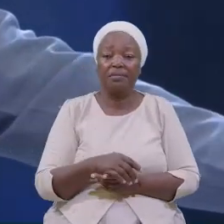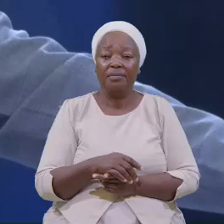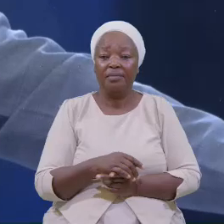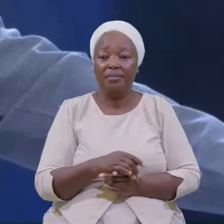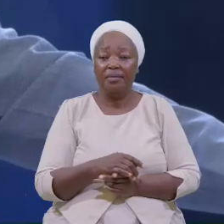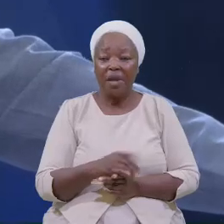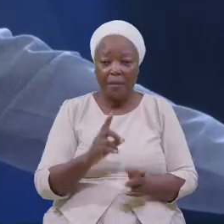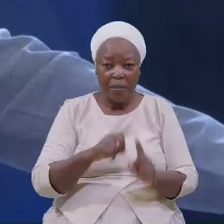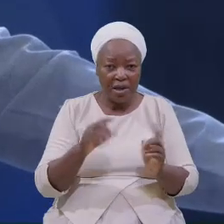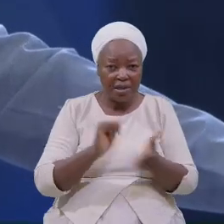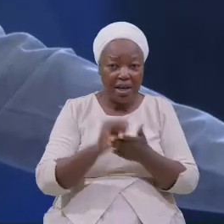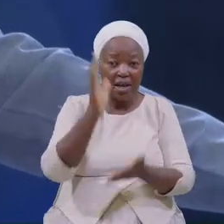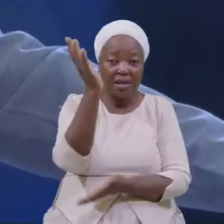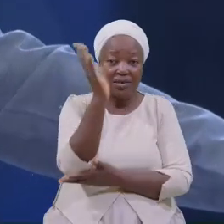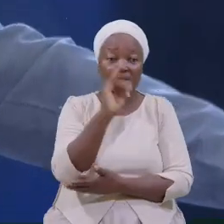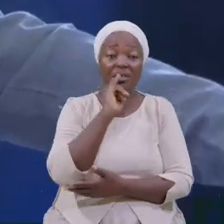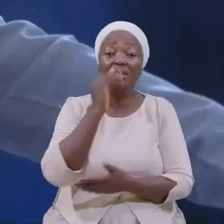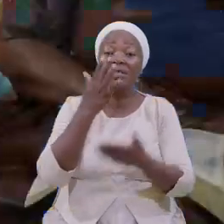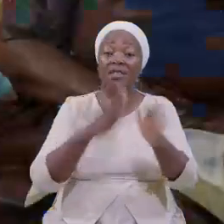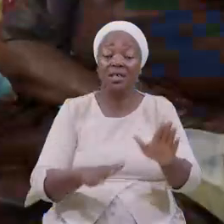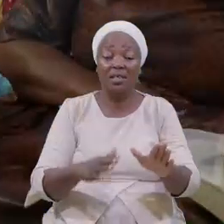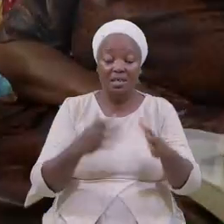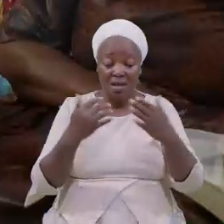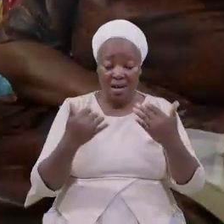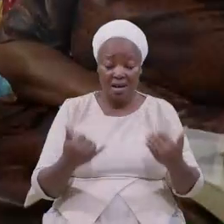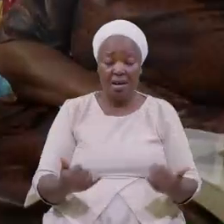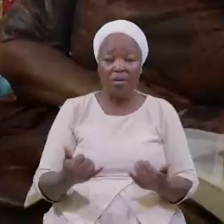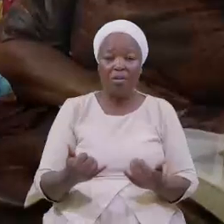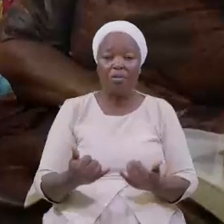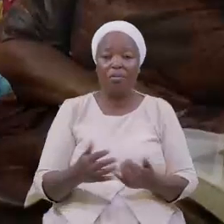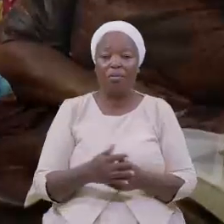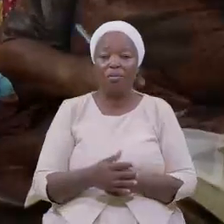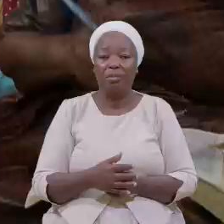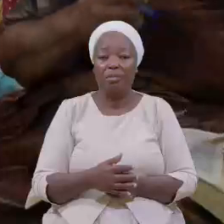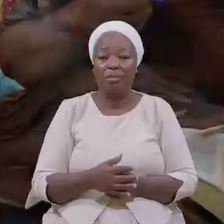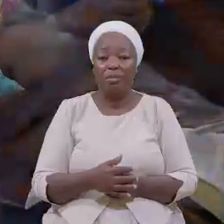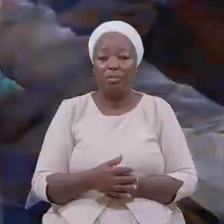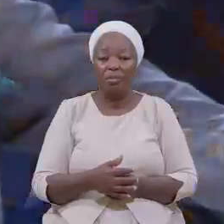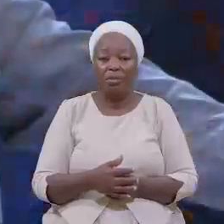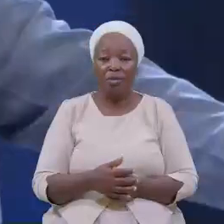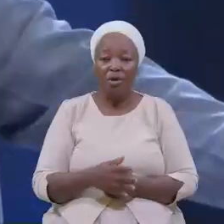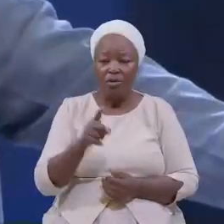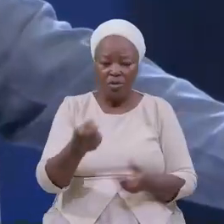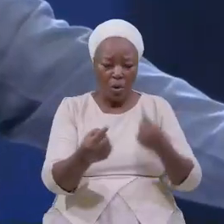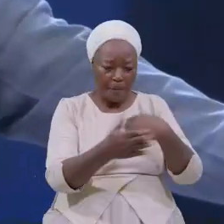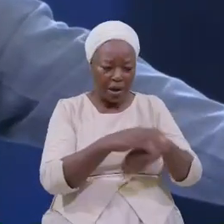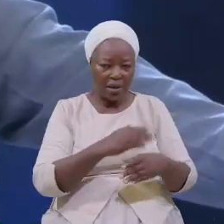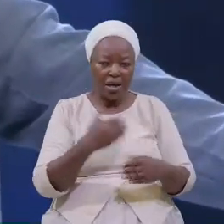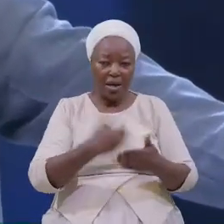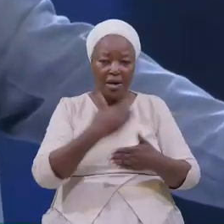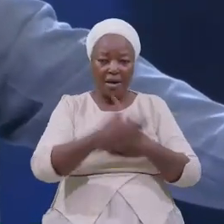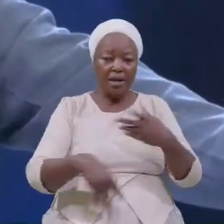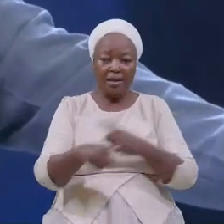But that tree is dead already. You come back the following day, all